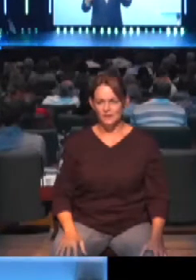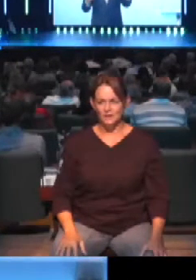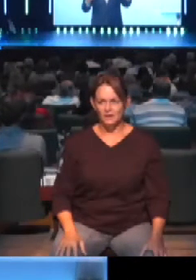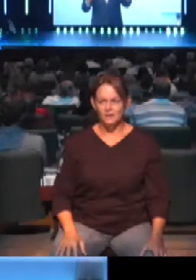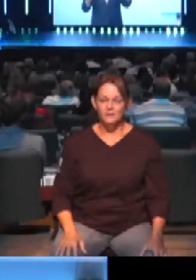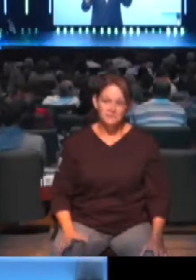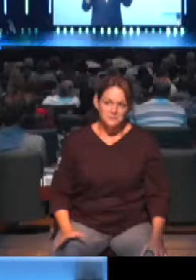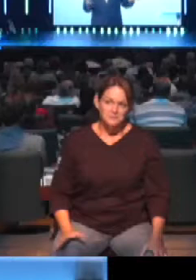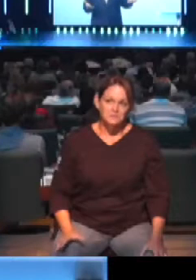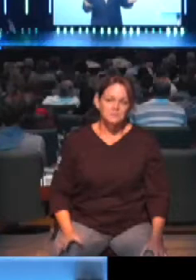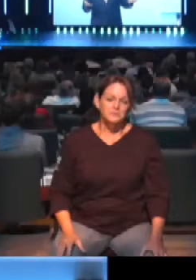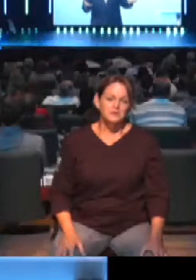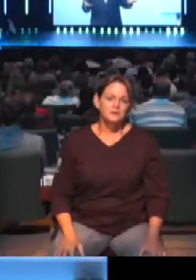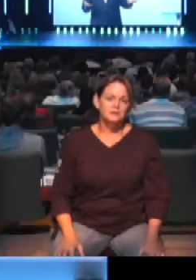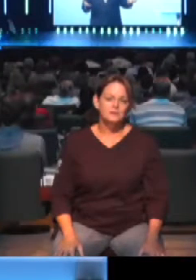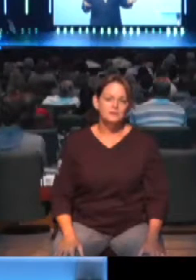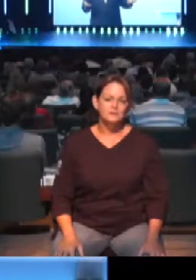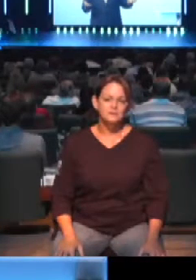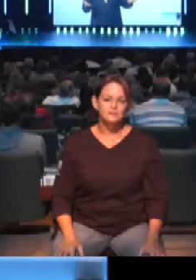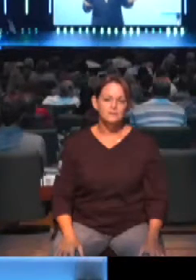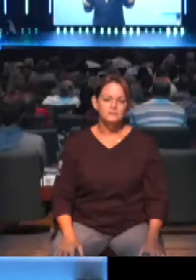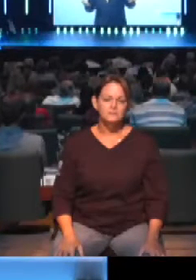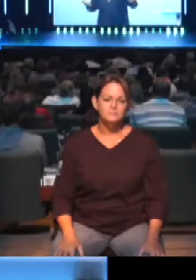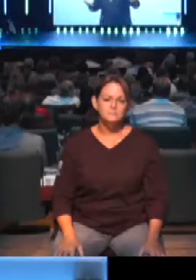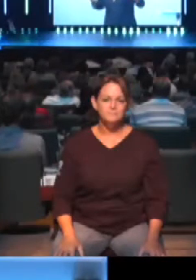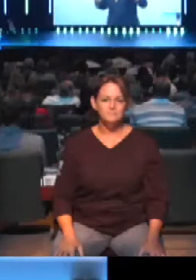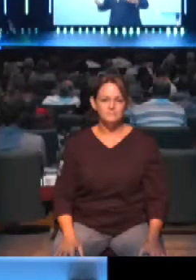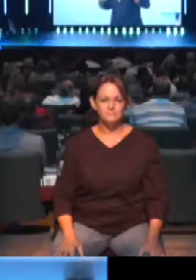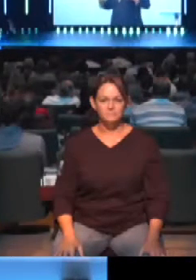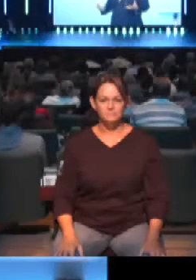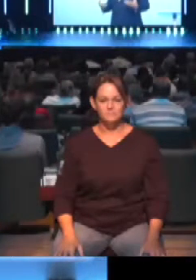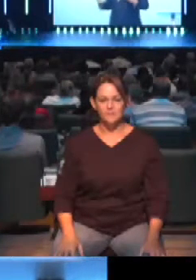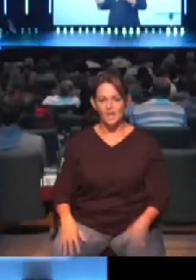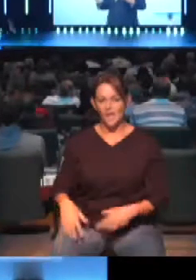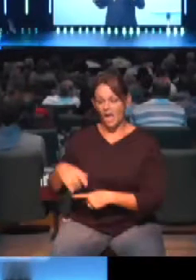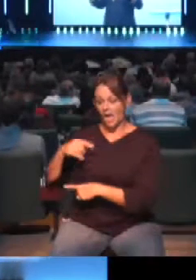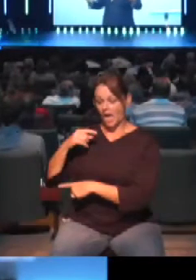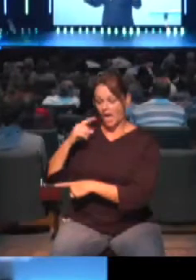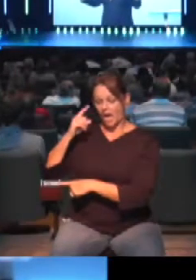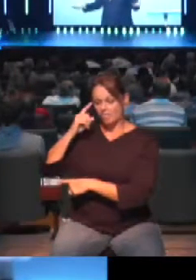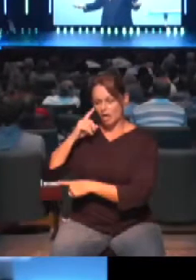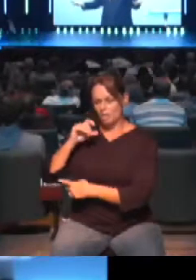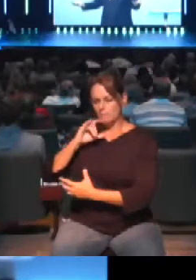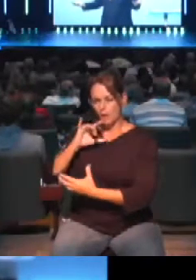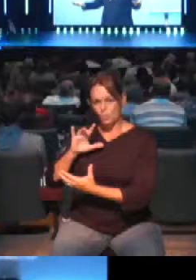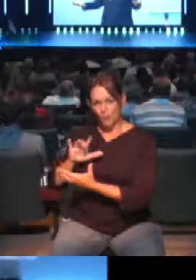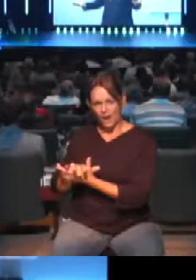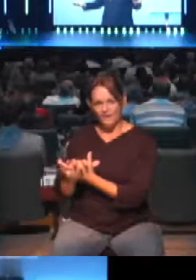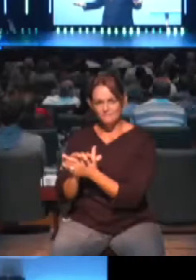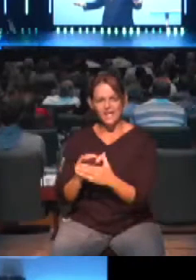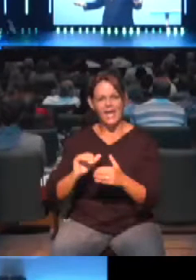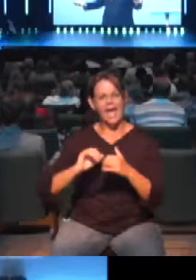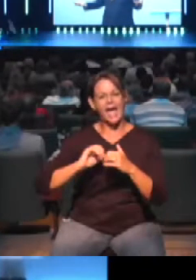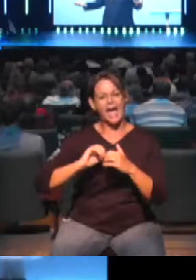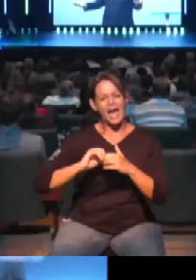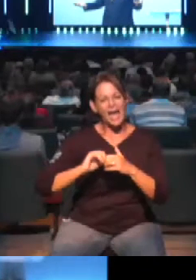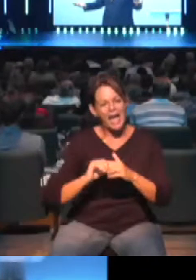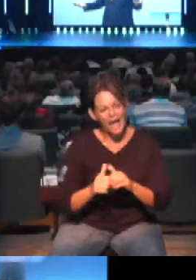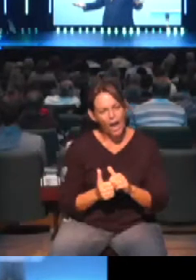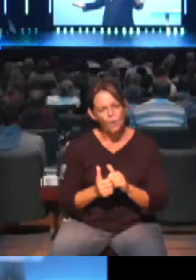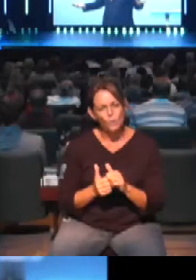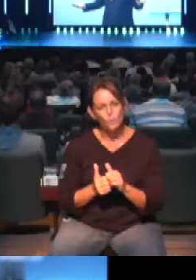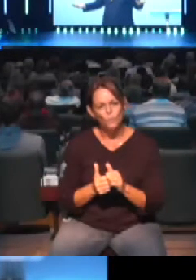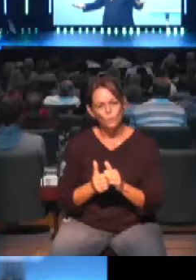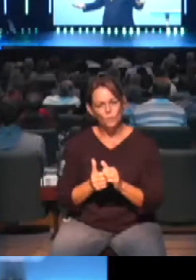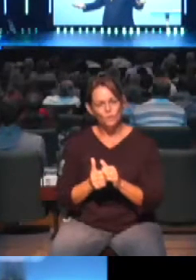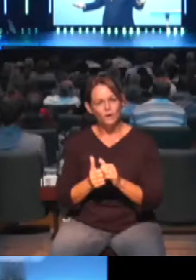Now, I thought that she was actually asking me